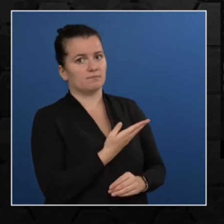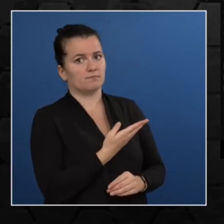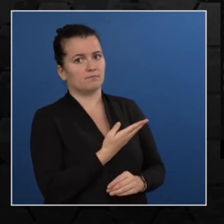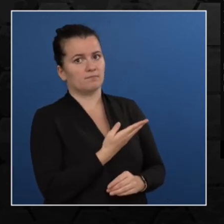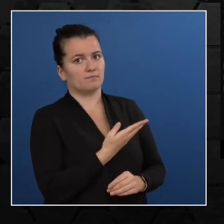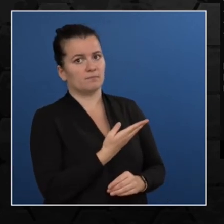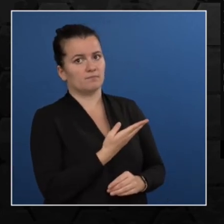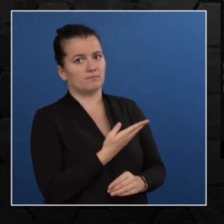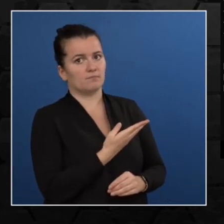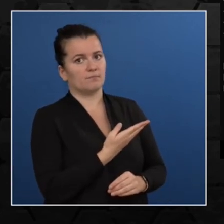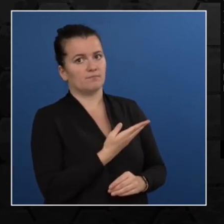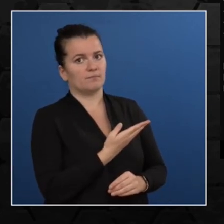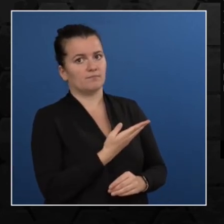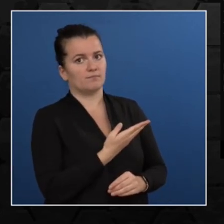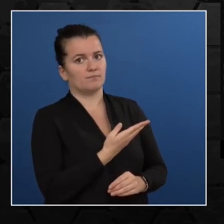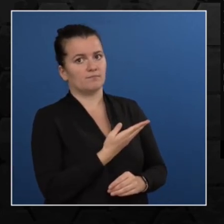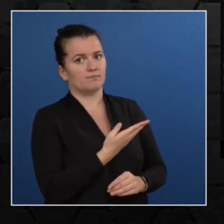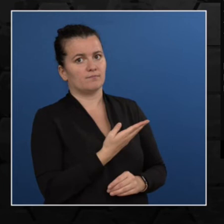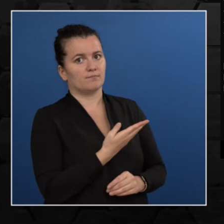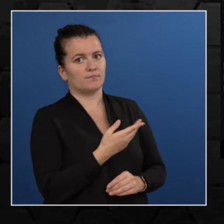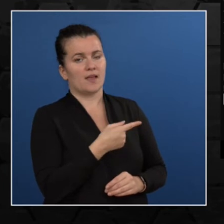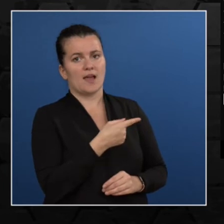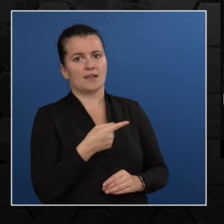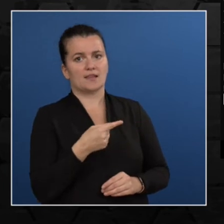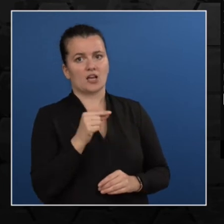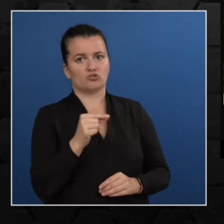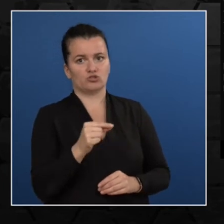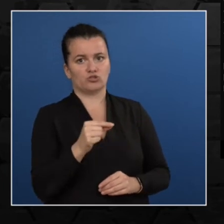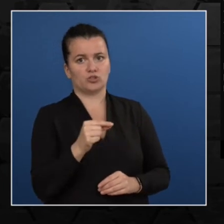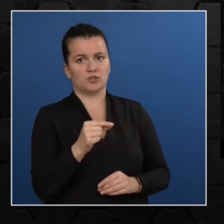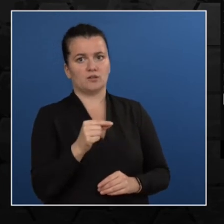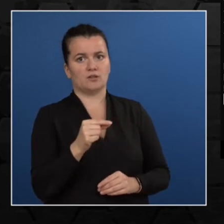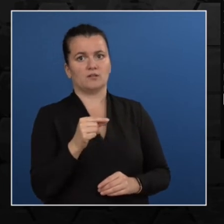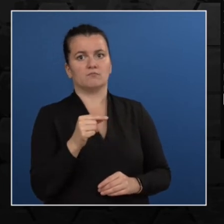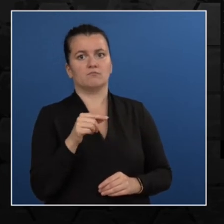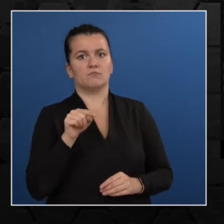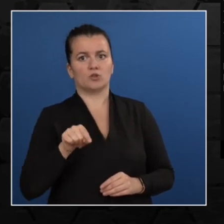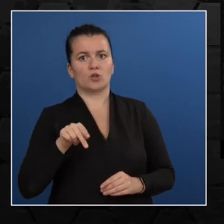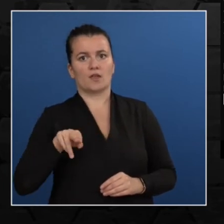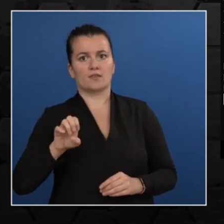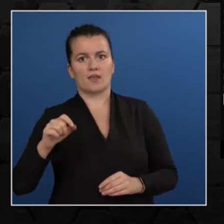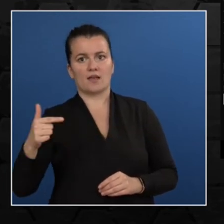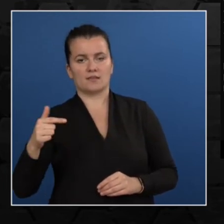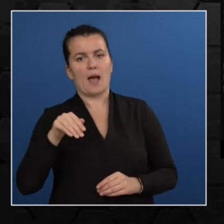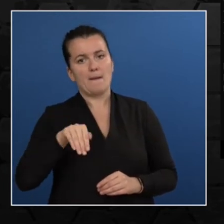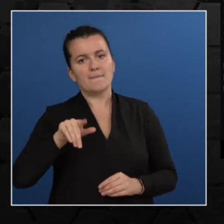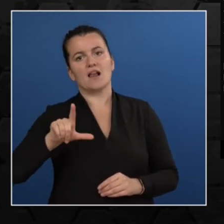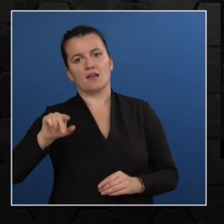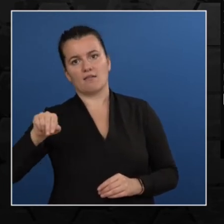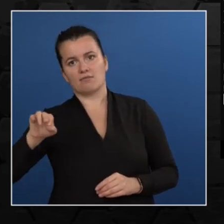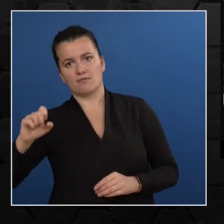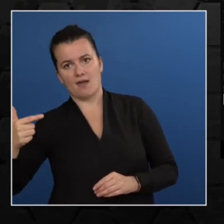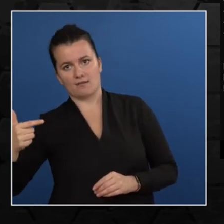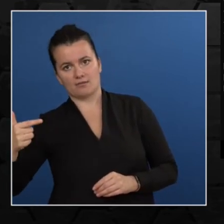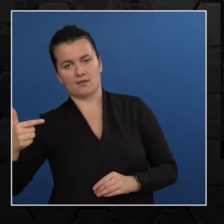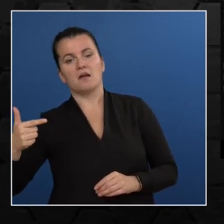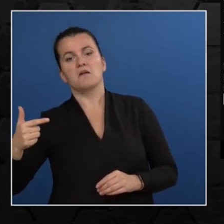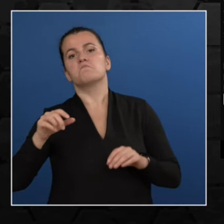install -g ml.net. So that's the tool